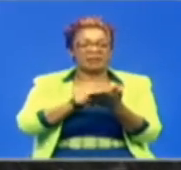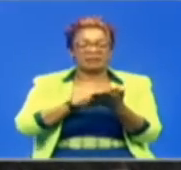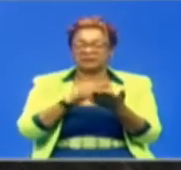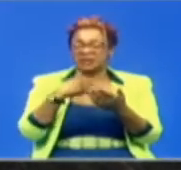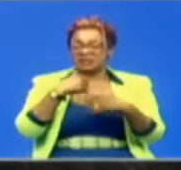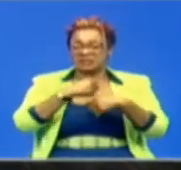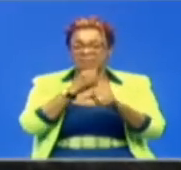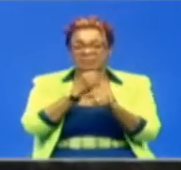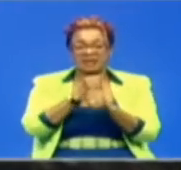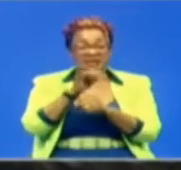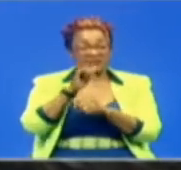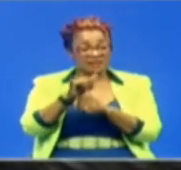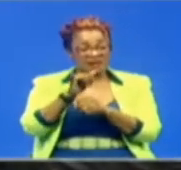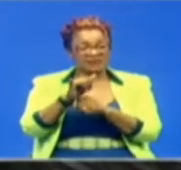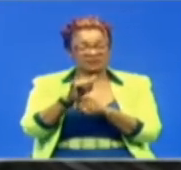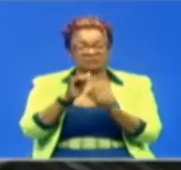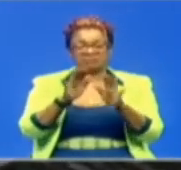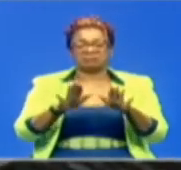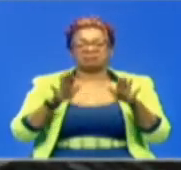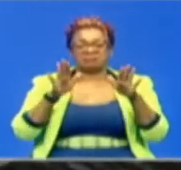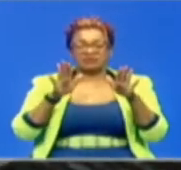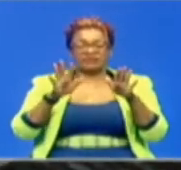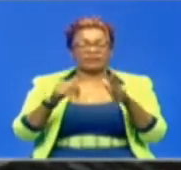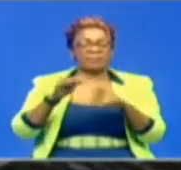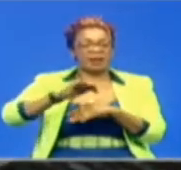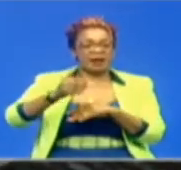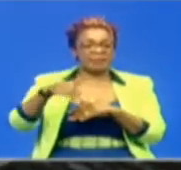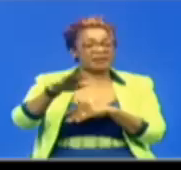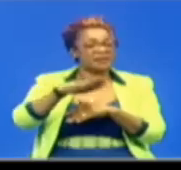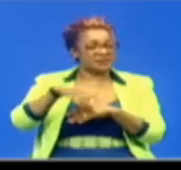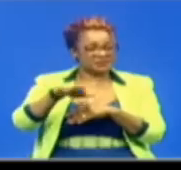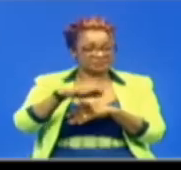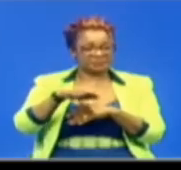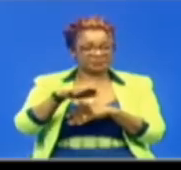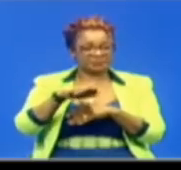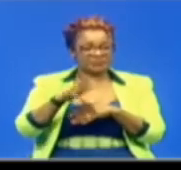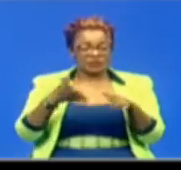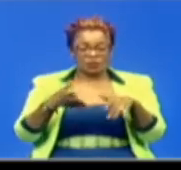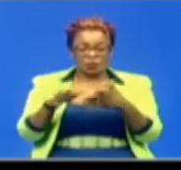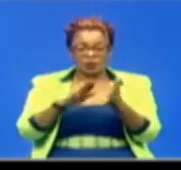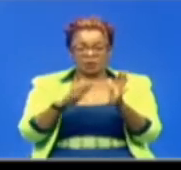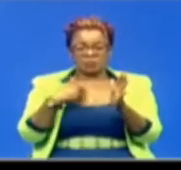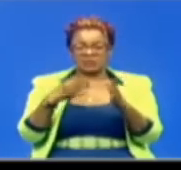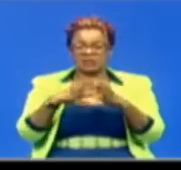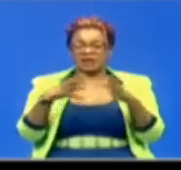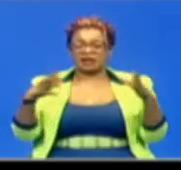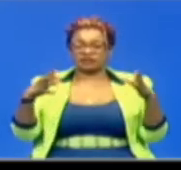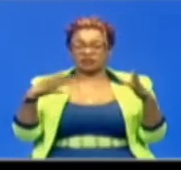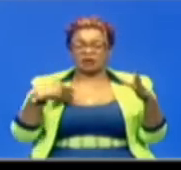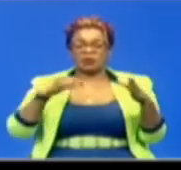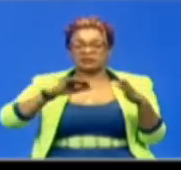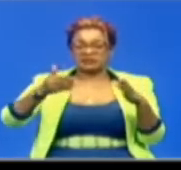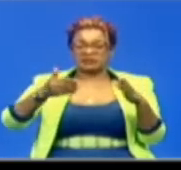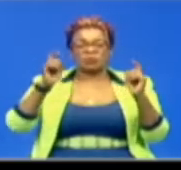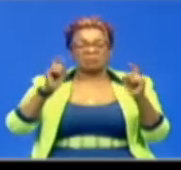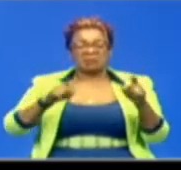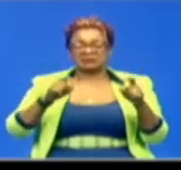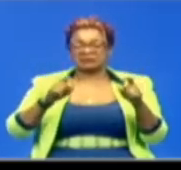to the creatures' retreat from the urban areas. The way we enlarge our cities, we have to clear the